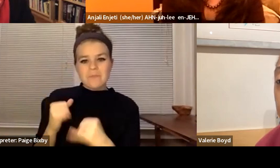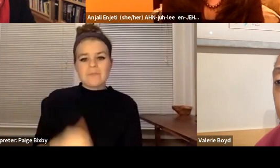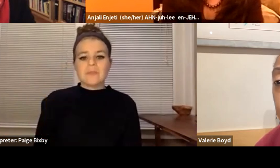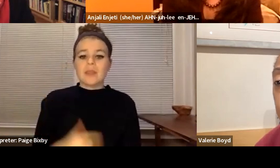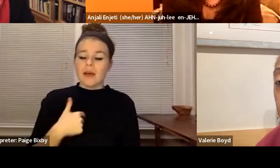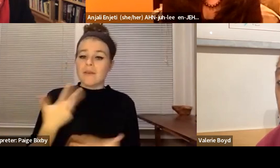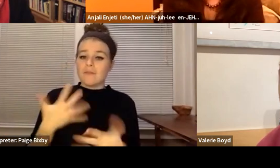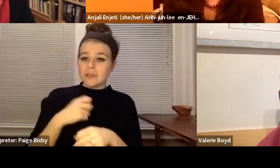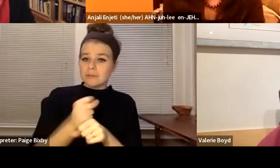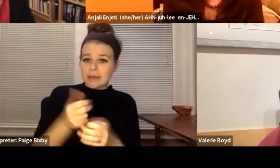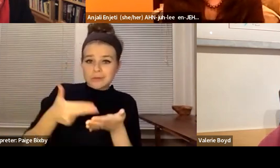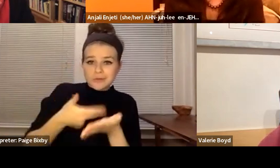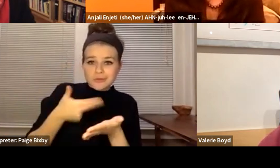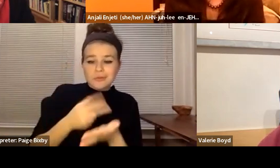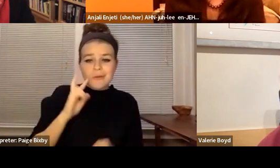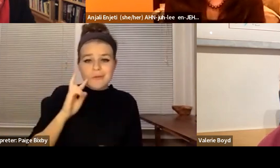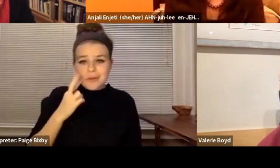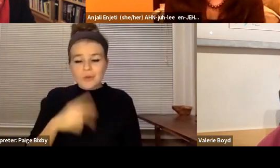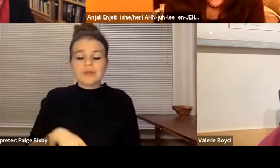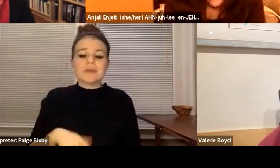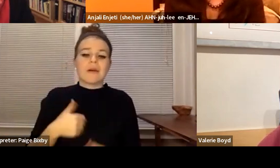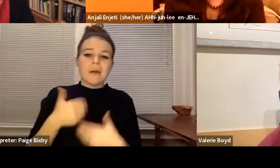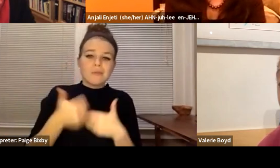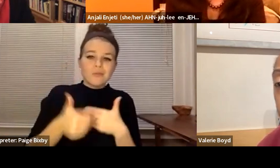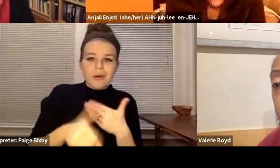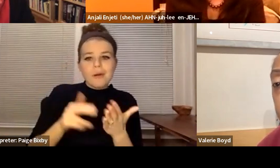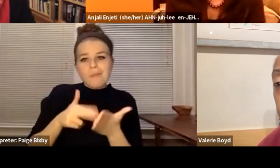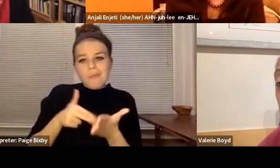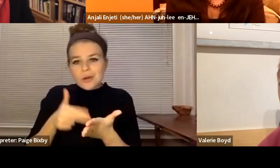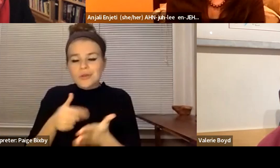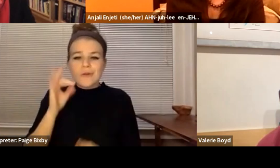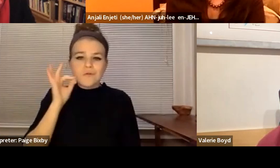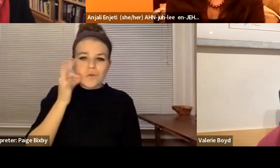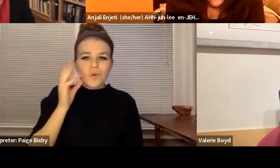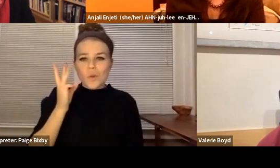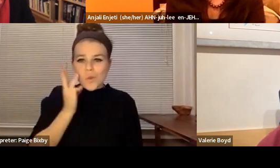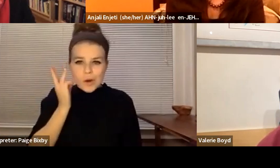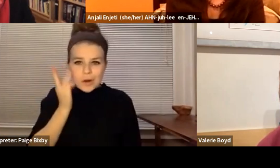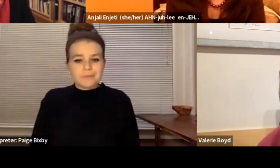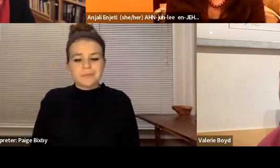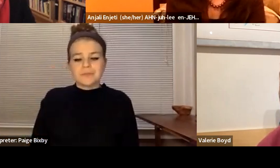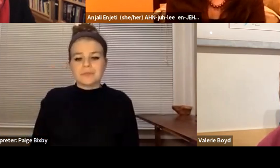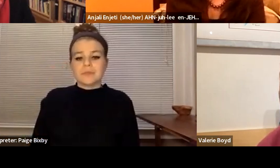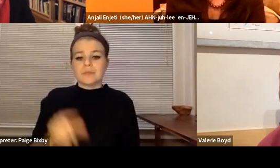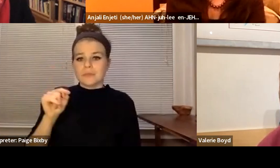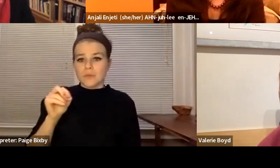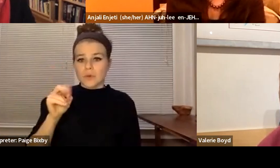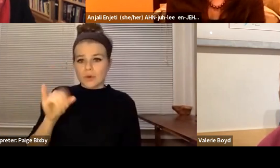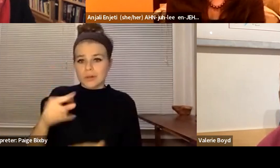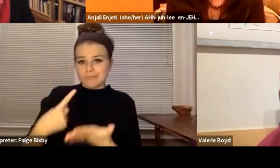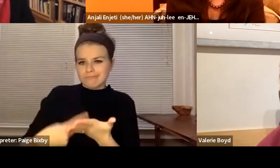soup and vegetables, and there was bread and butter and fruit and wine. Toni talked about the critics of her